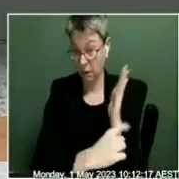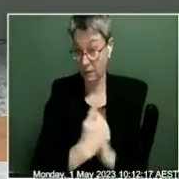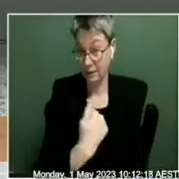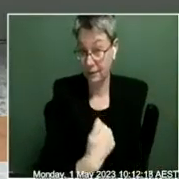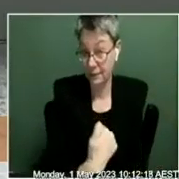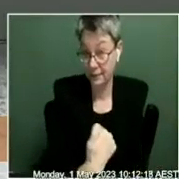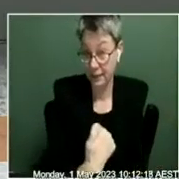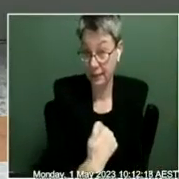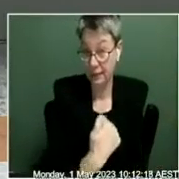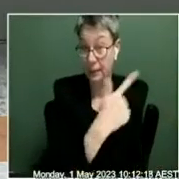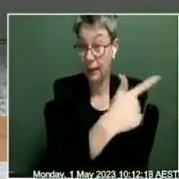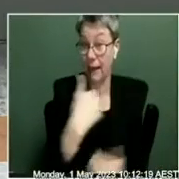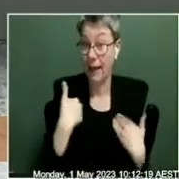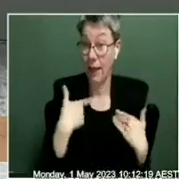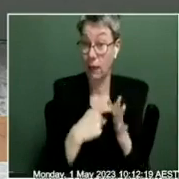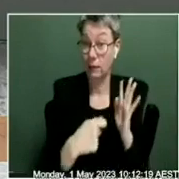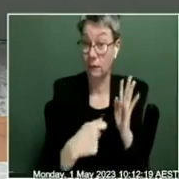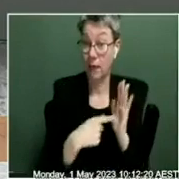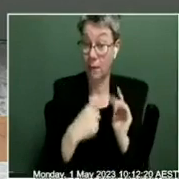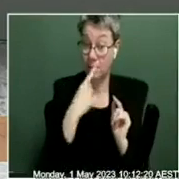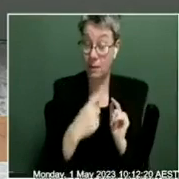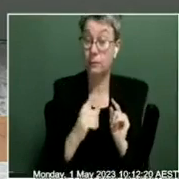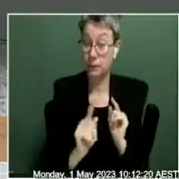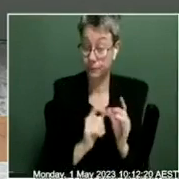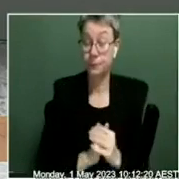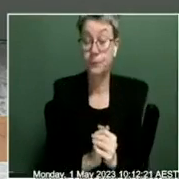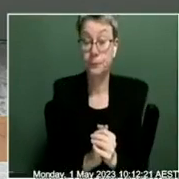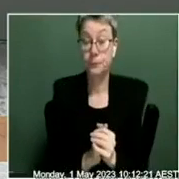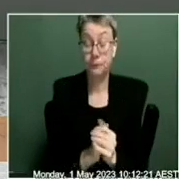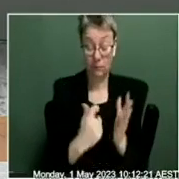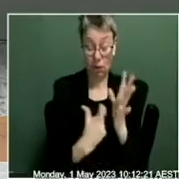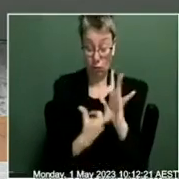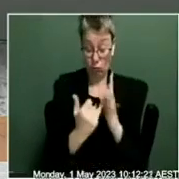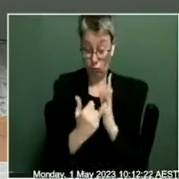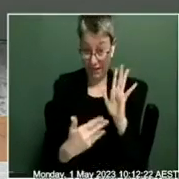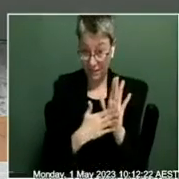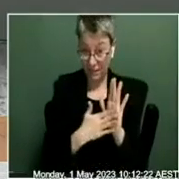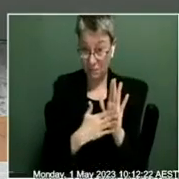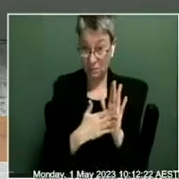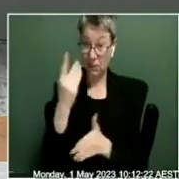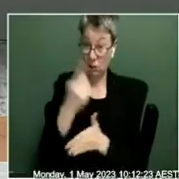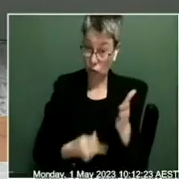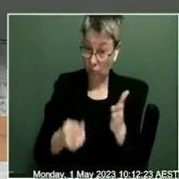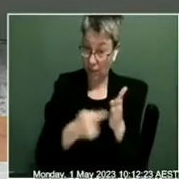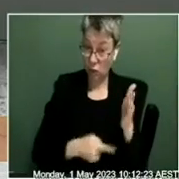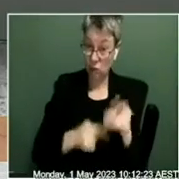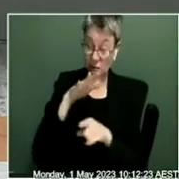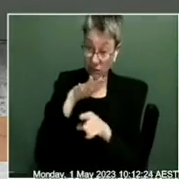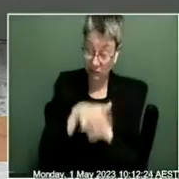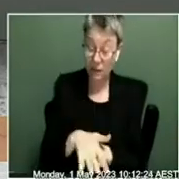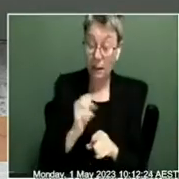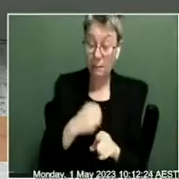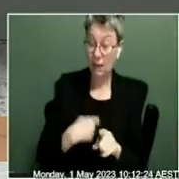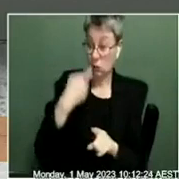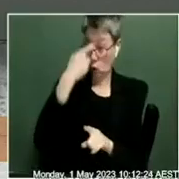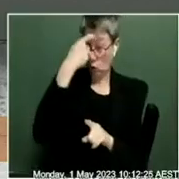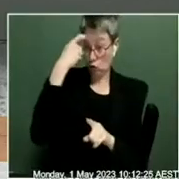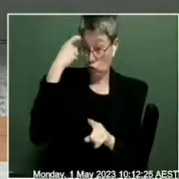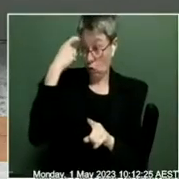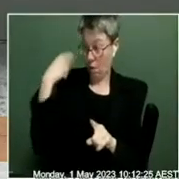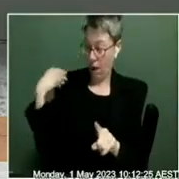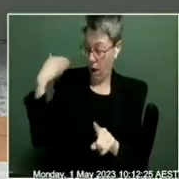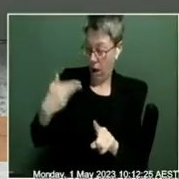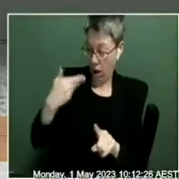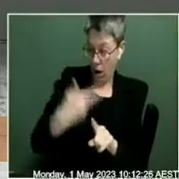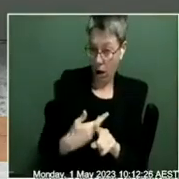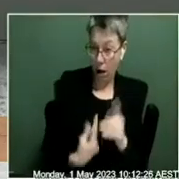and intergenerational trauma caused by colonisation and dispossession impact significantly on First Peoples'